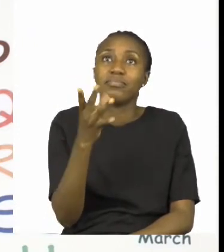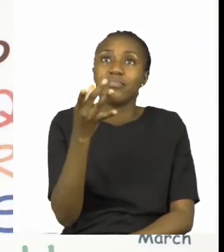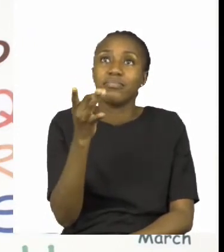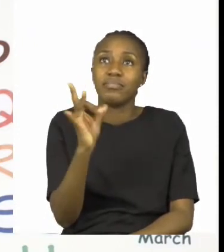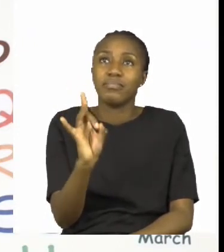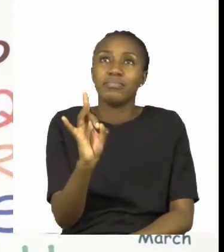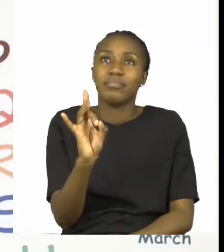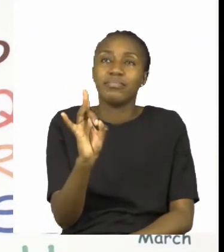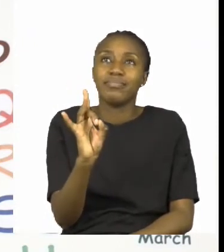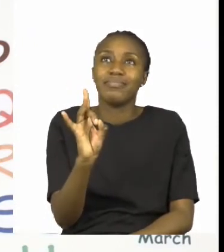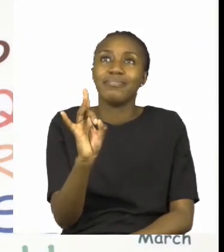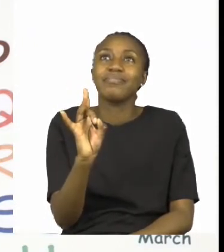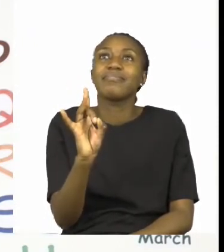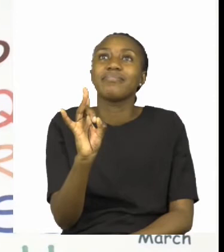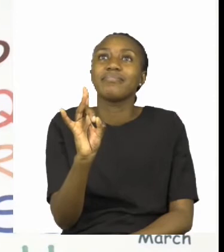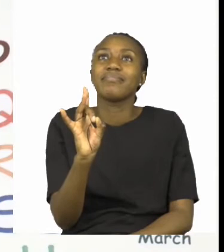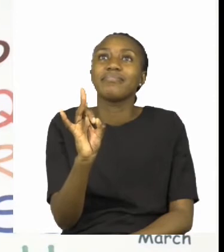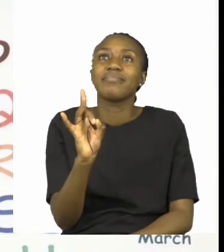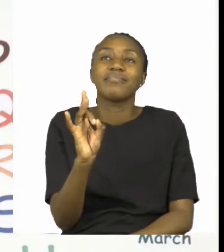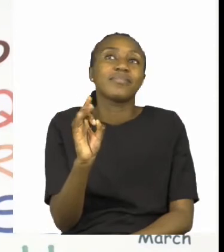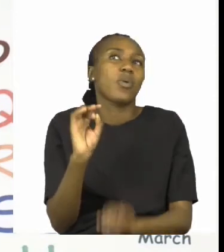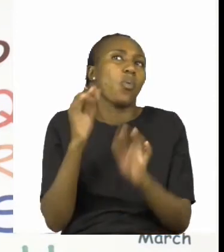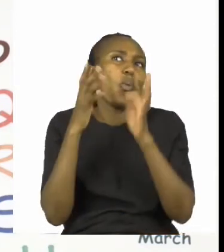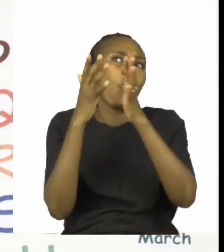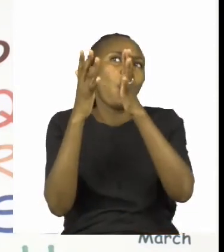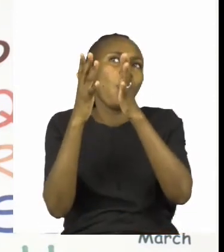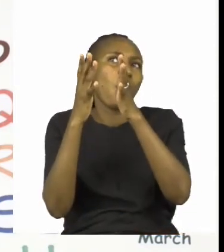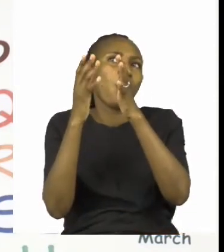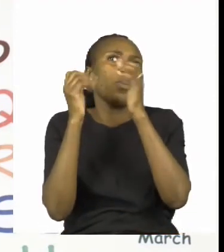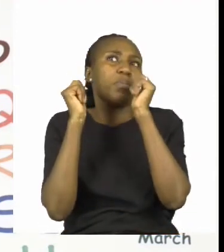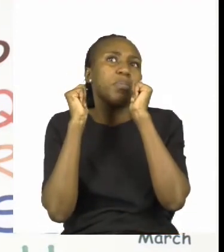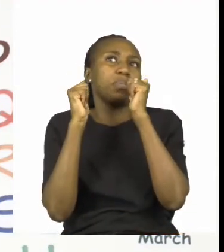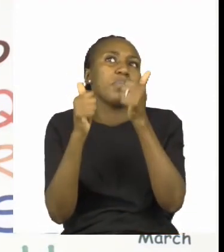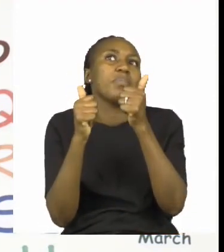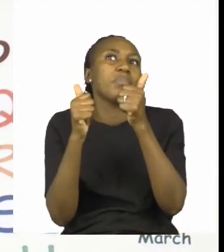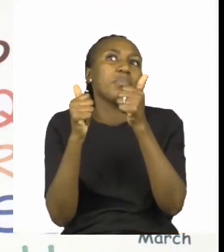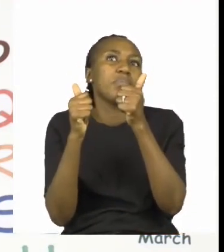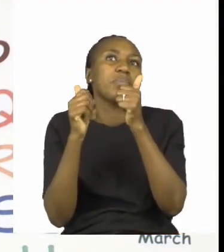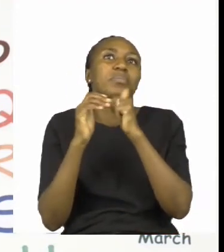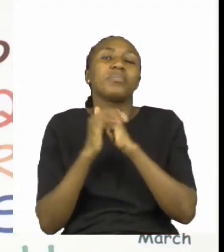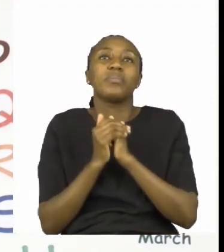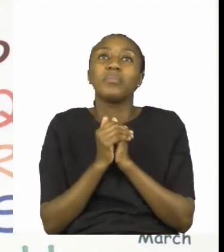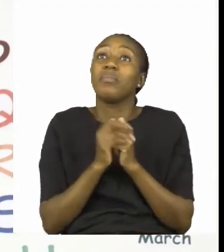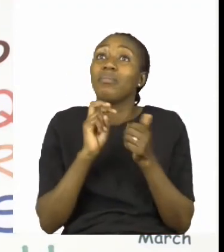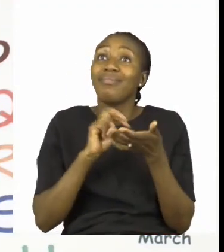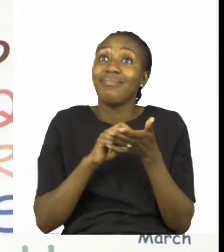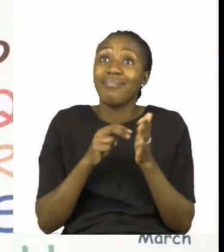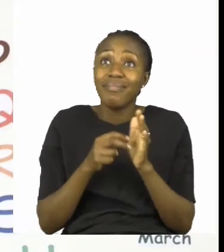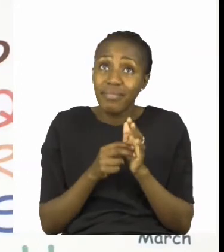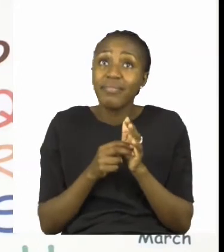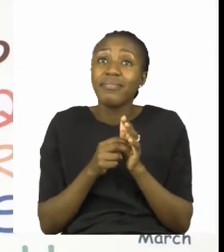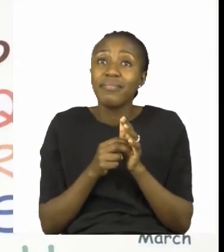7, 8. Good job. So that means that the missing number here is